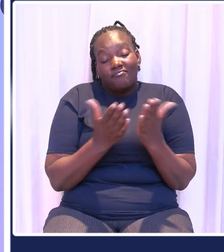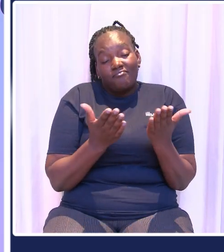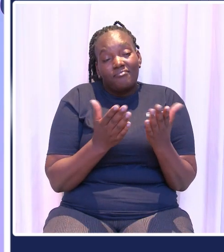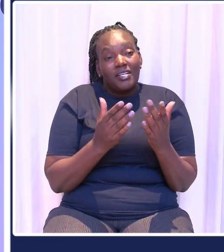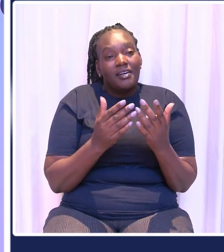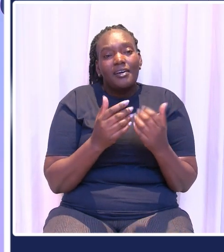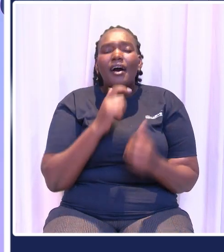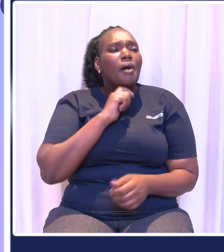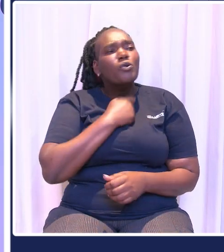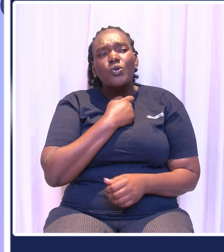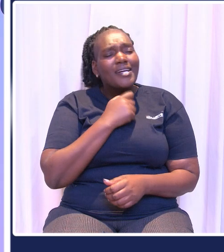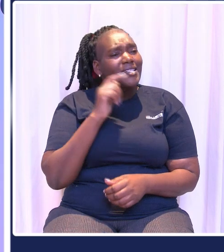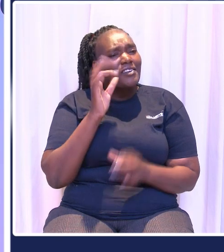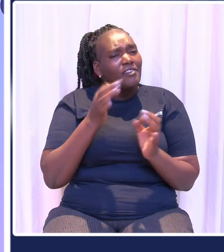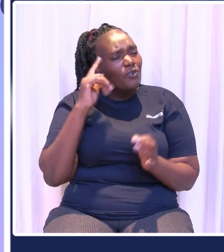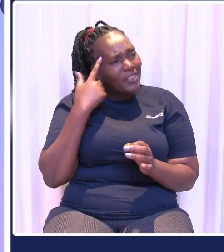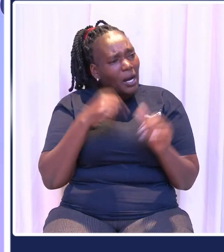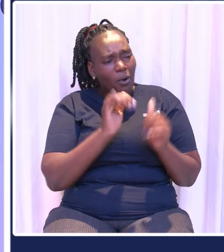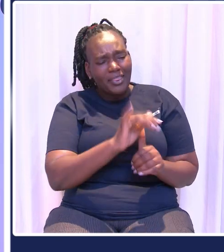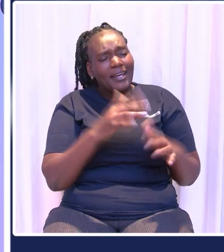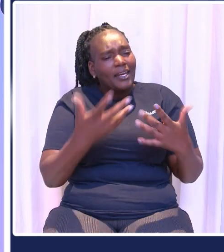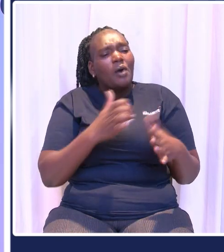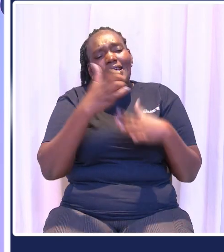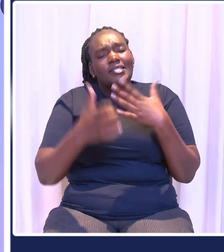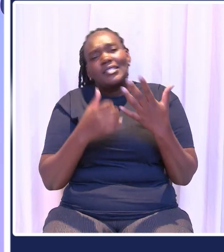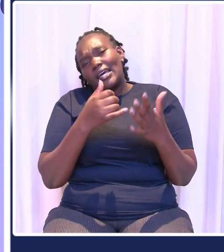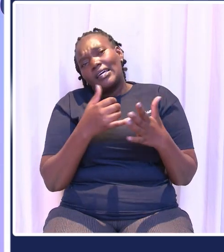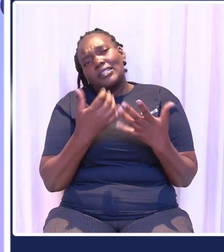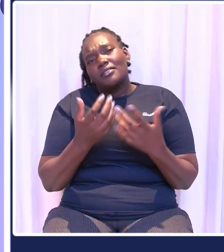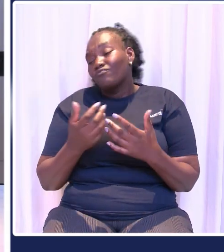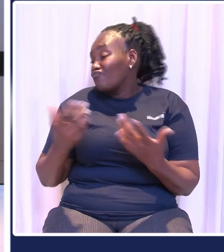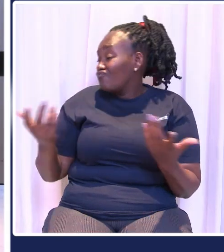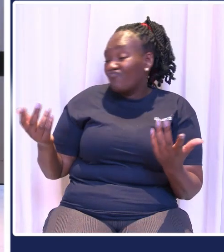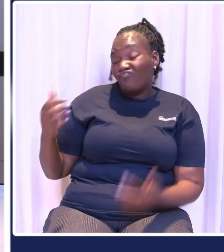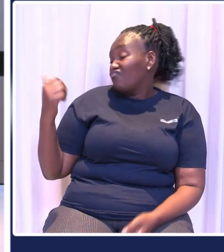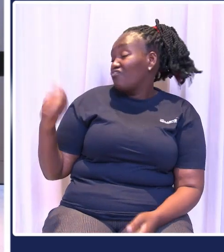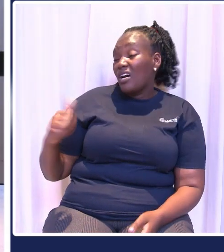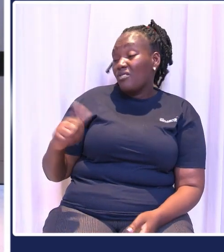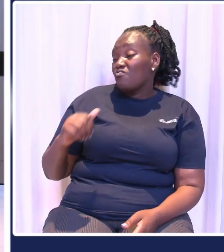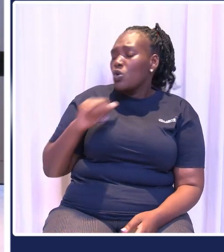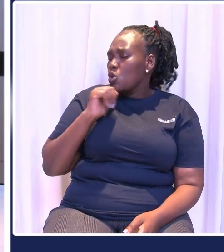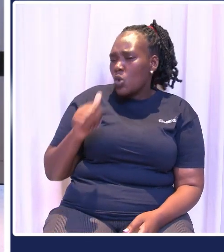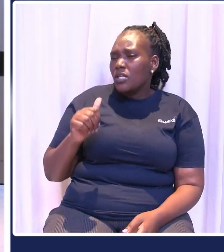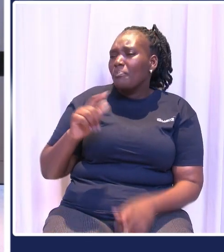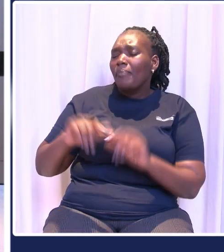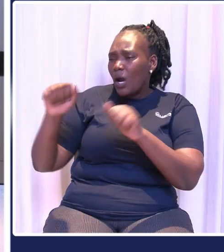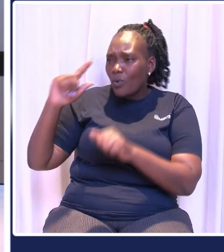I'm curious if you've kind of seen any of that or have any insights to think about that. No, but I could think that,